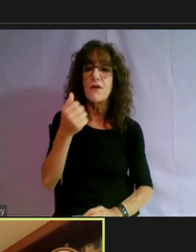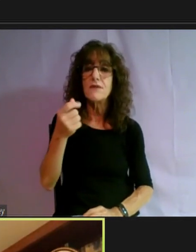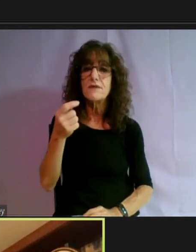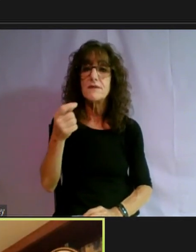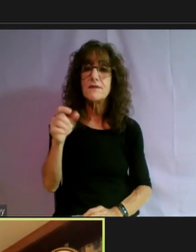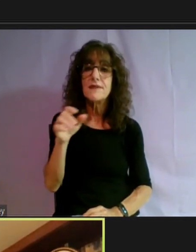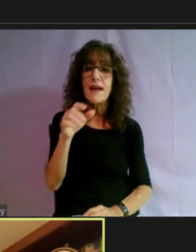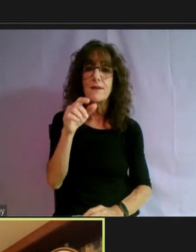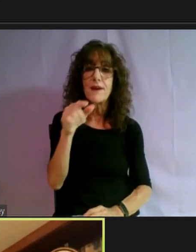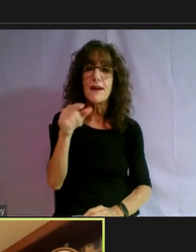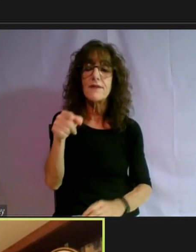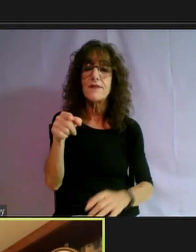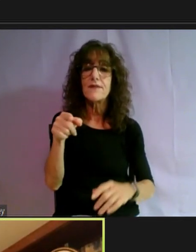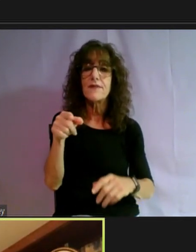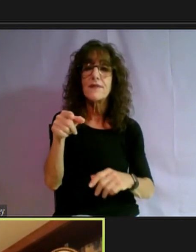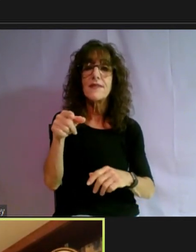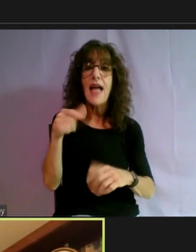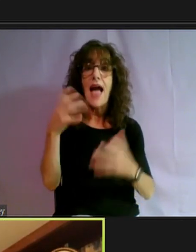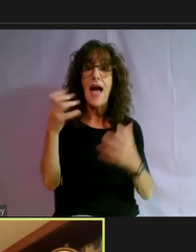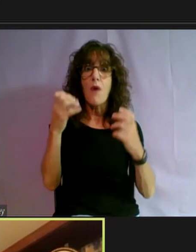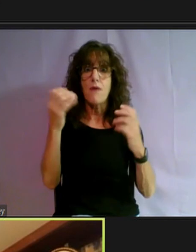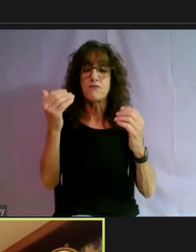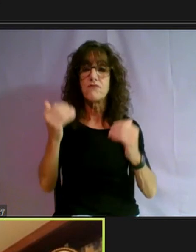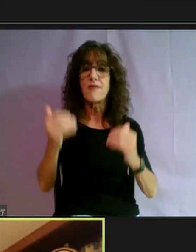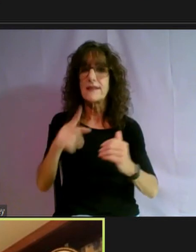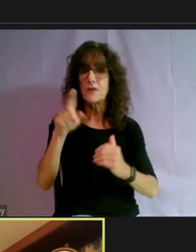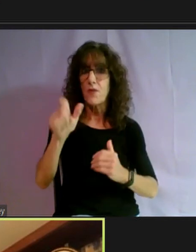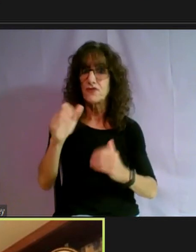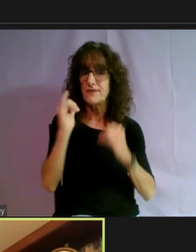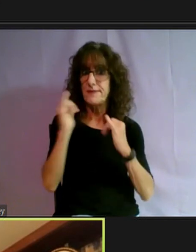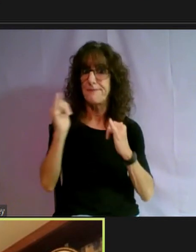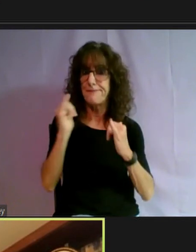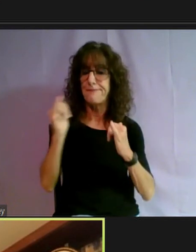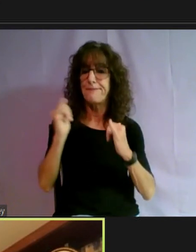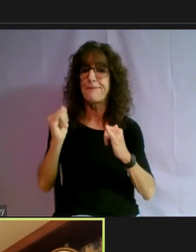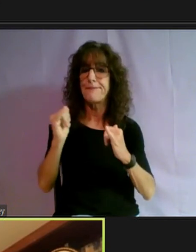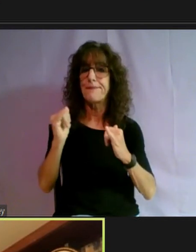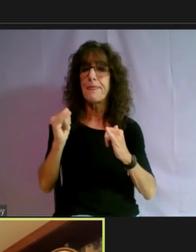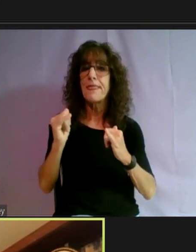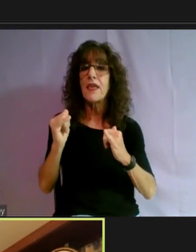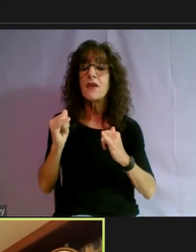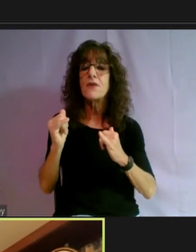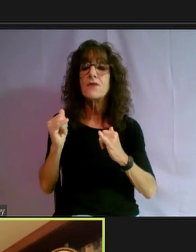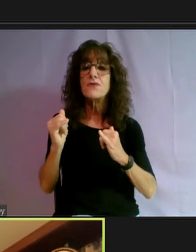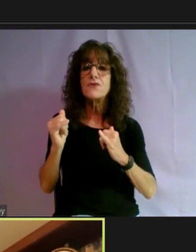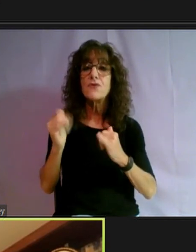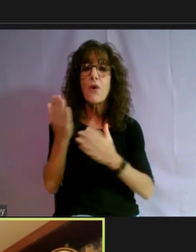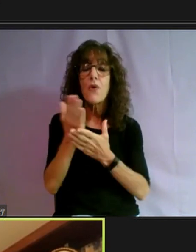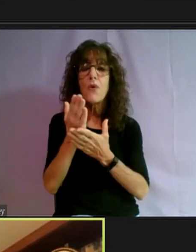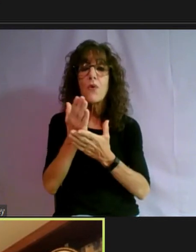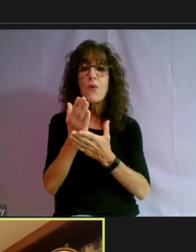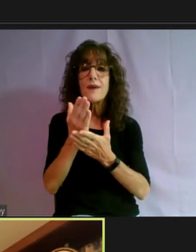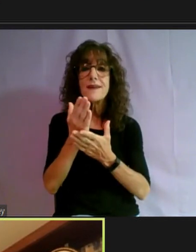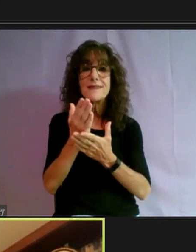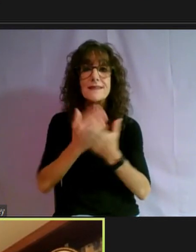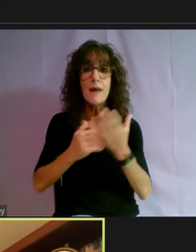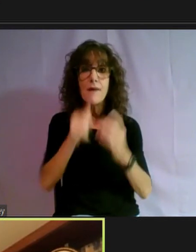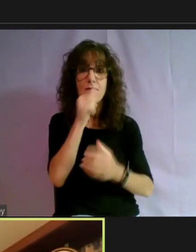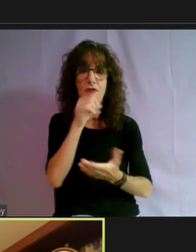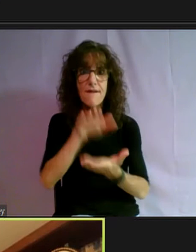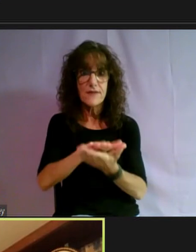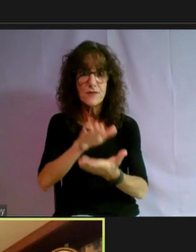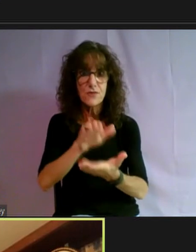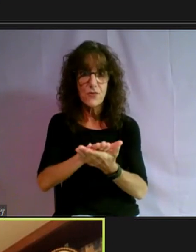about this further down, but I want to make sure we get to it, and I have the same question. So some of the private schools